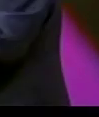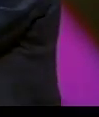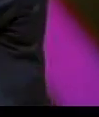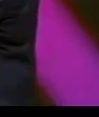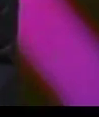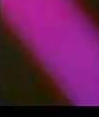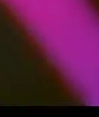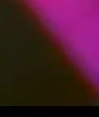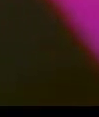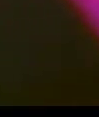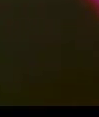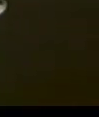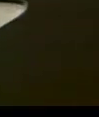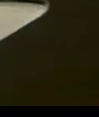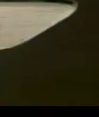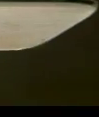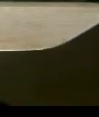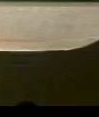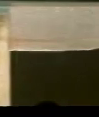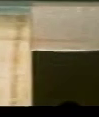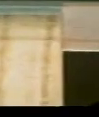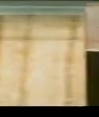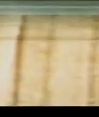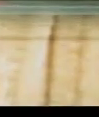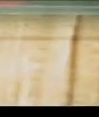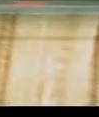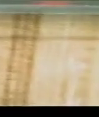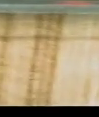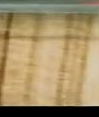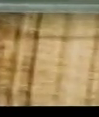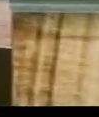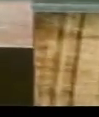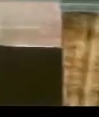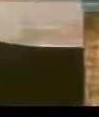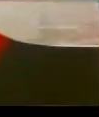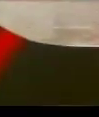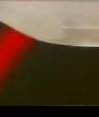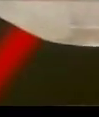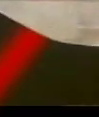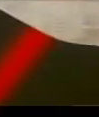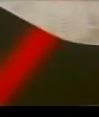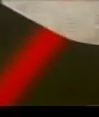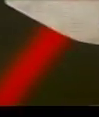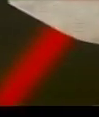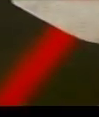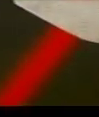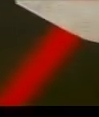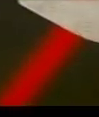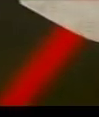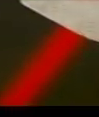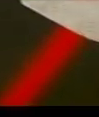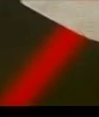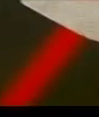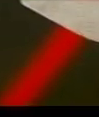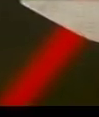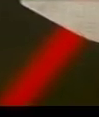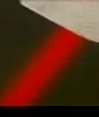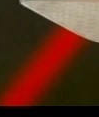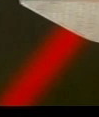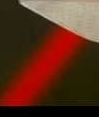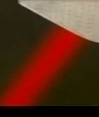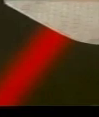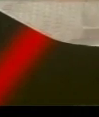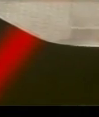come to the throne of grace and require help at the time of need, and grace will